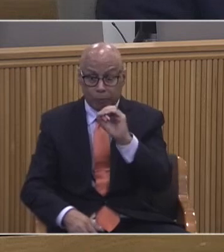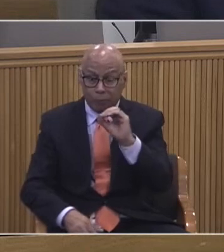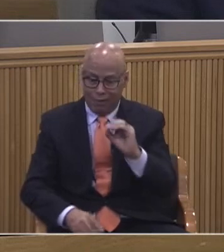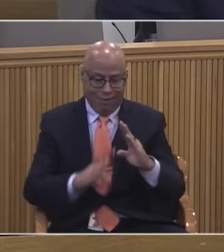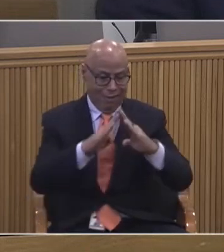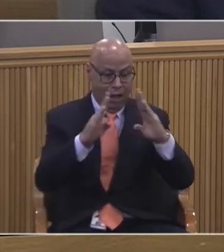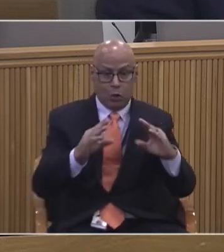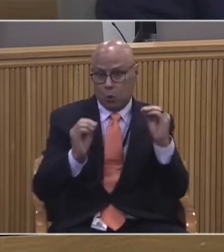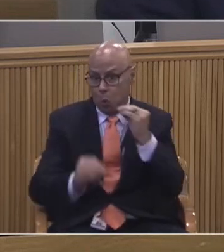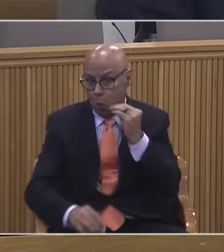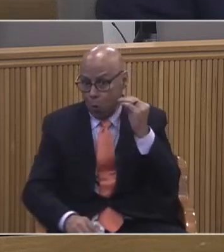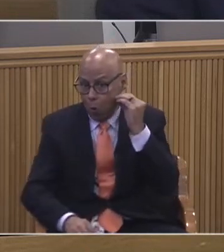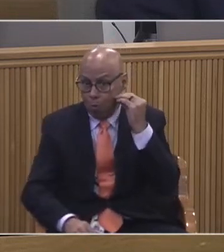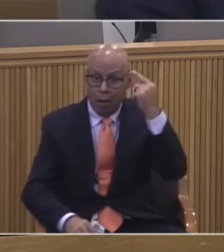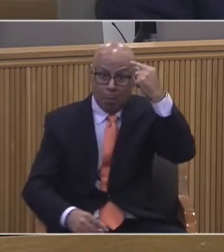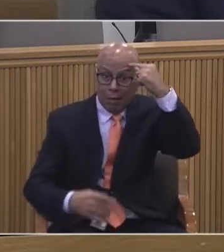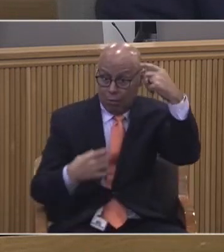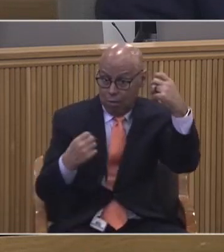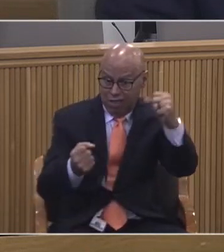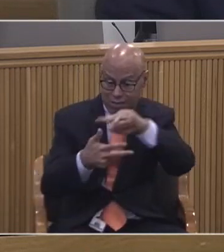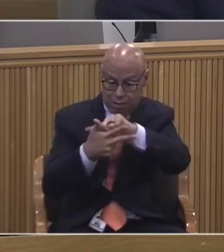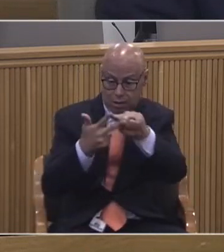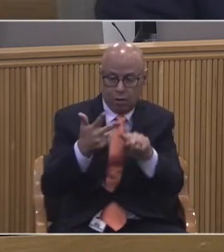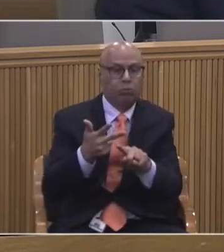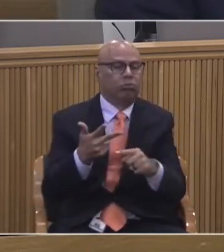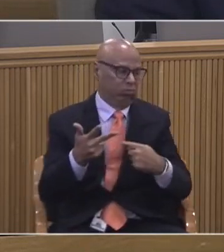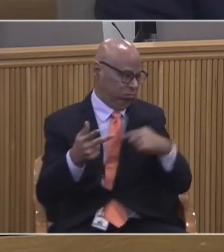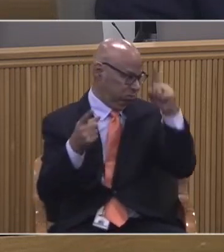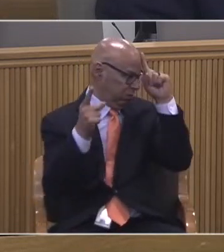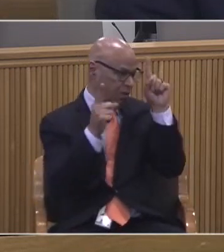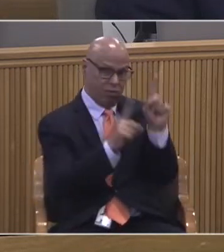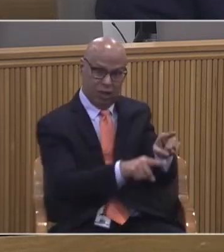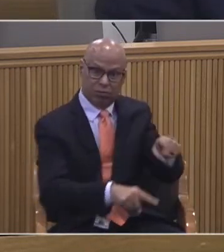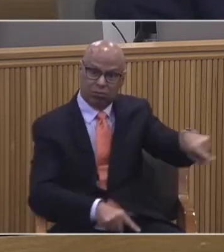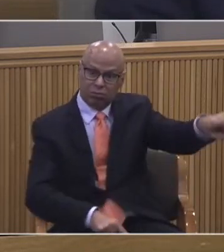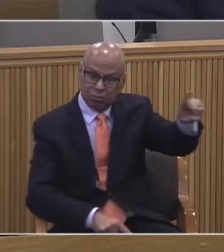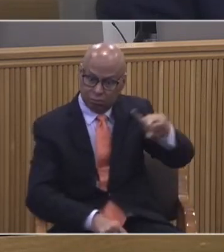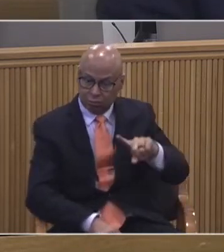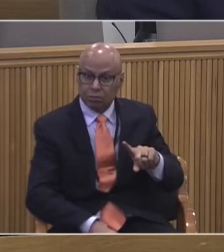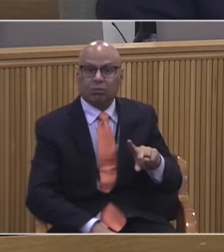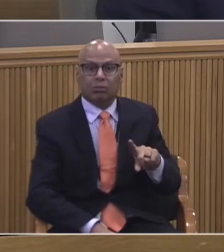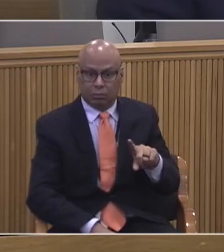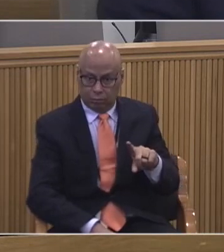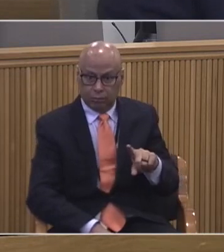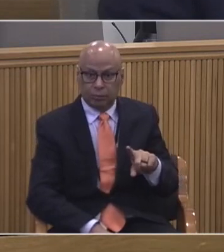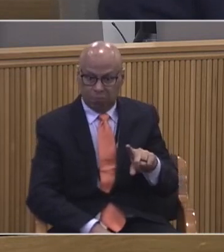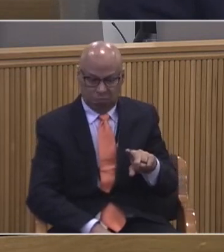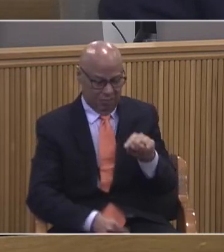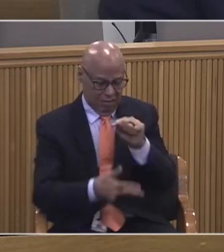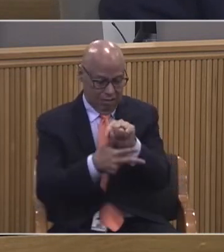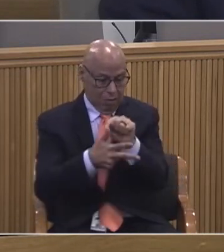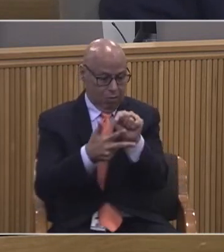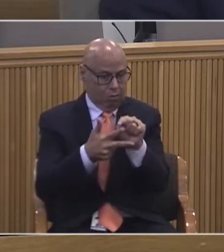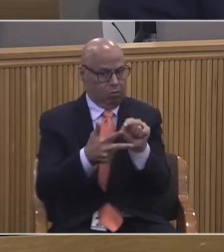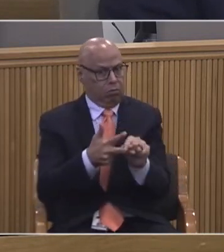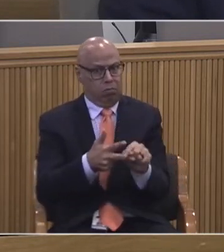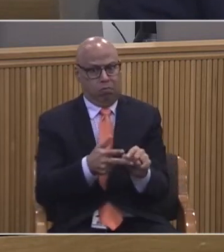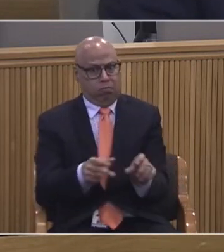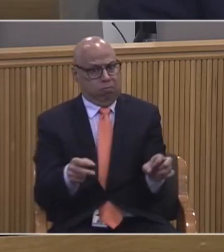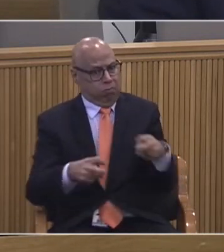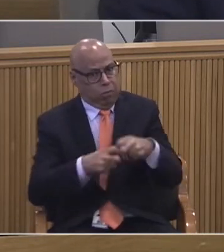Housing, homelessness, and mental health. We agree with our colleagues across the aisle. These are immediate